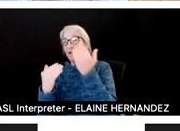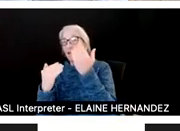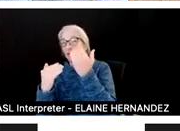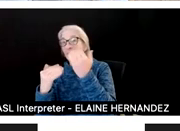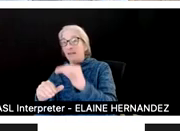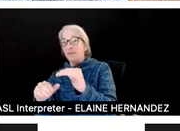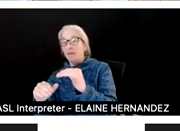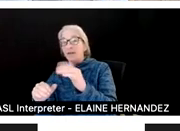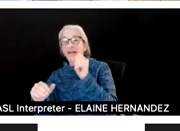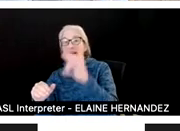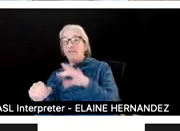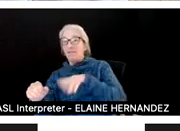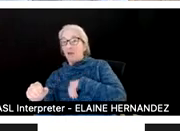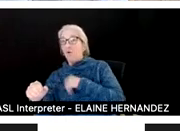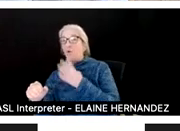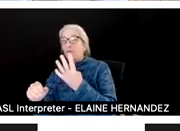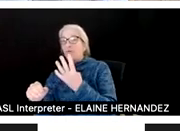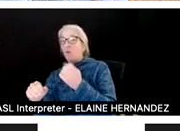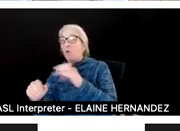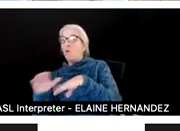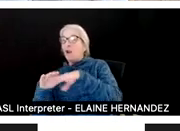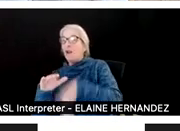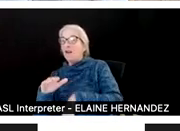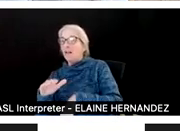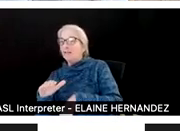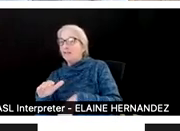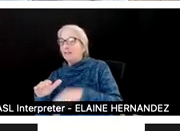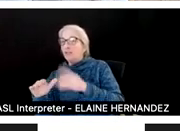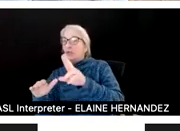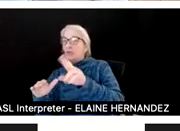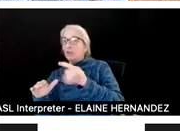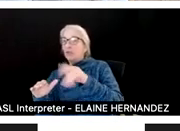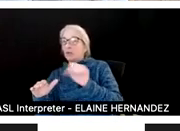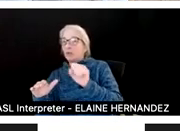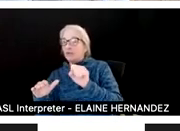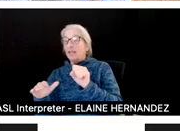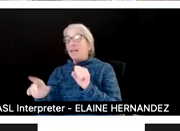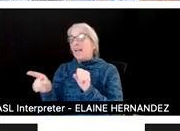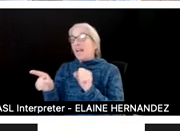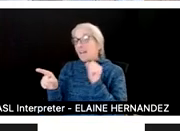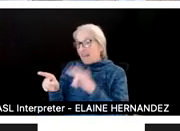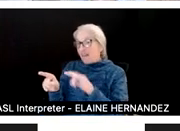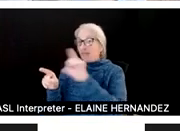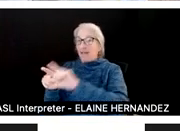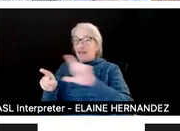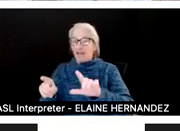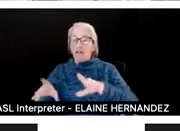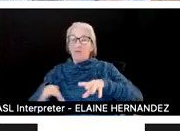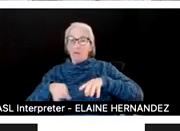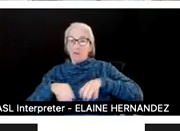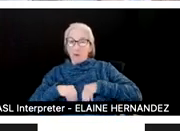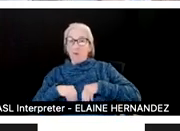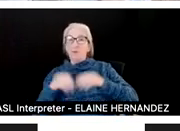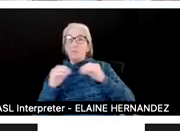funds. However, this doesn't apply if a landlord owns a 10% interest in more than 4